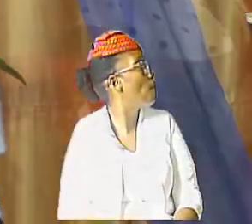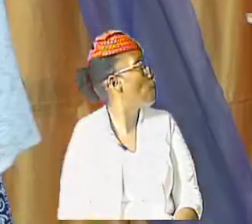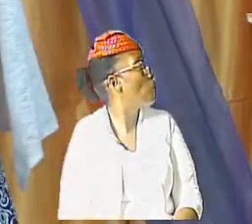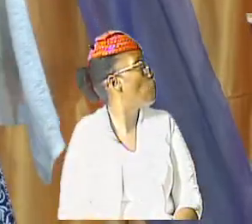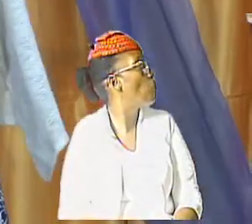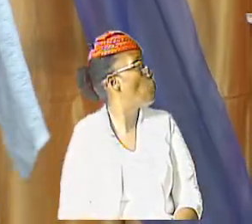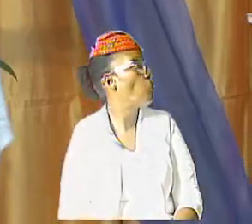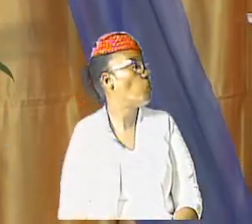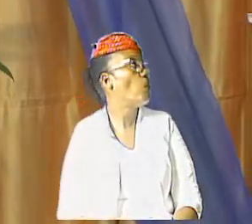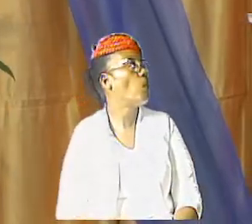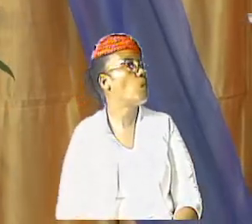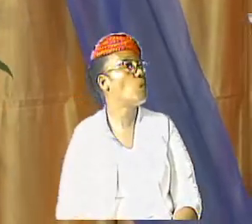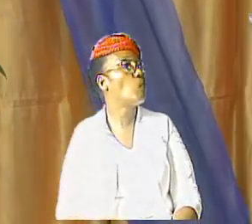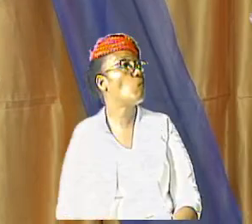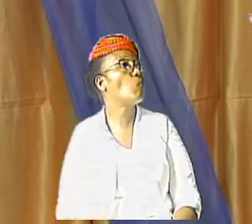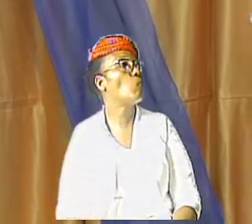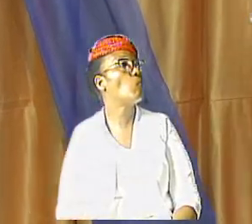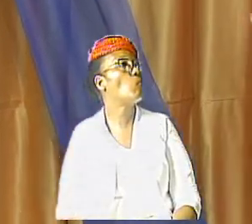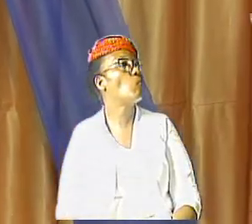praise.